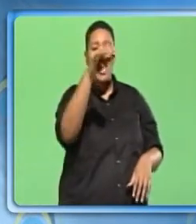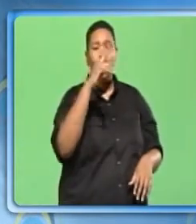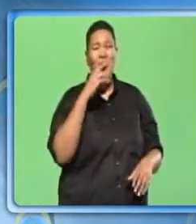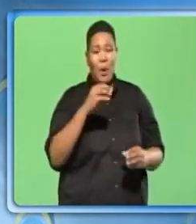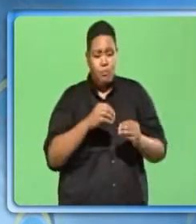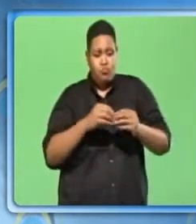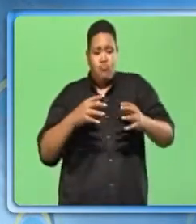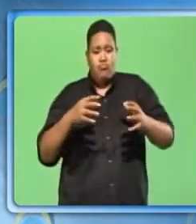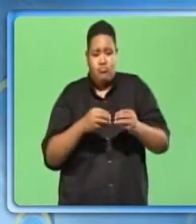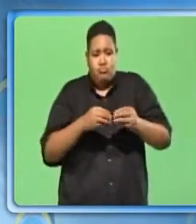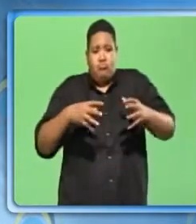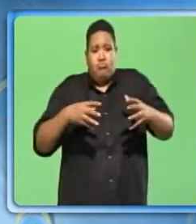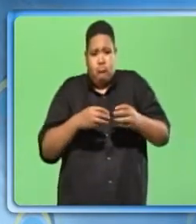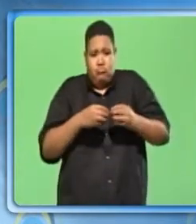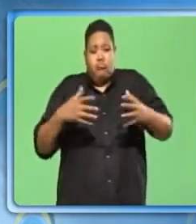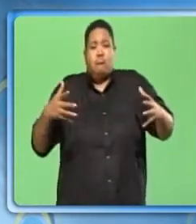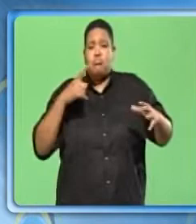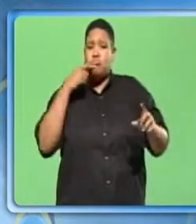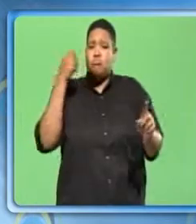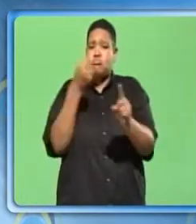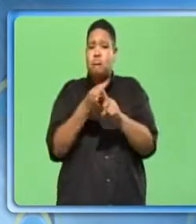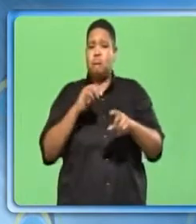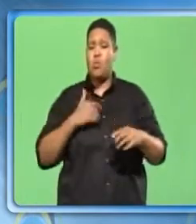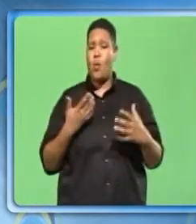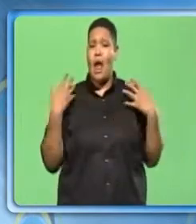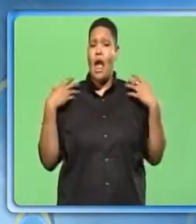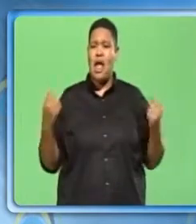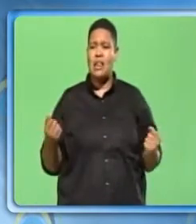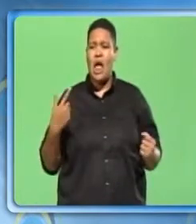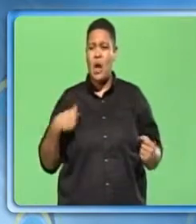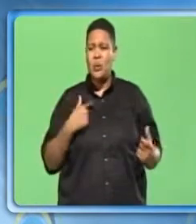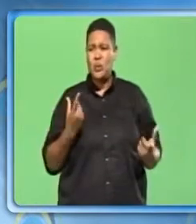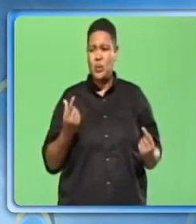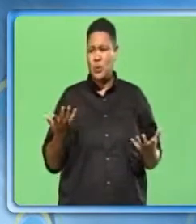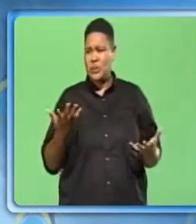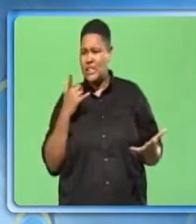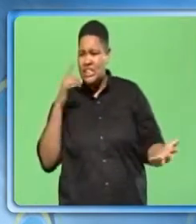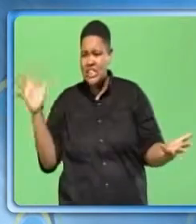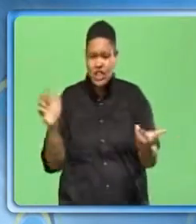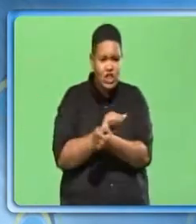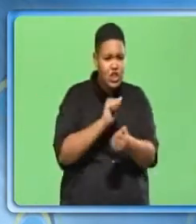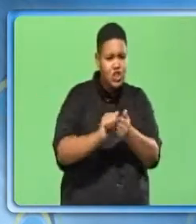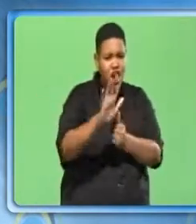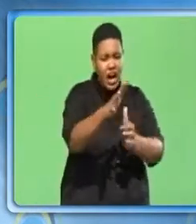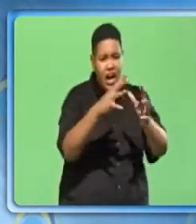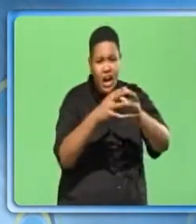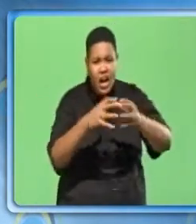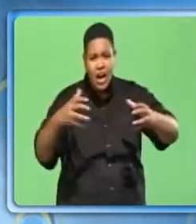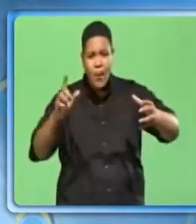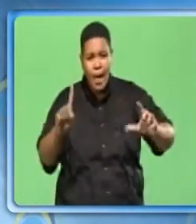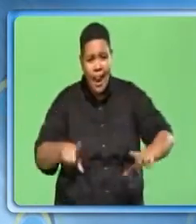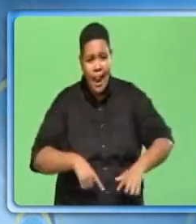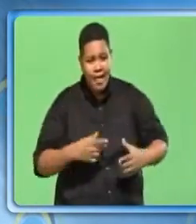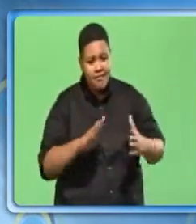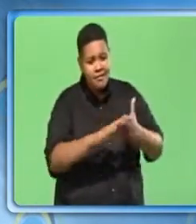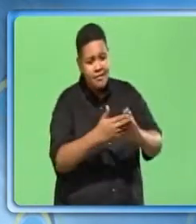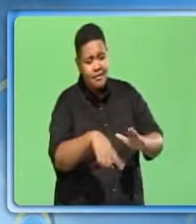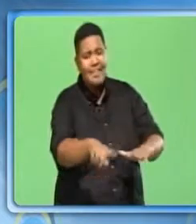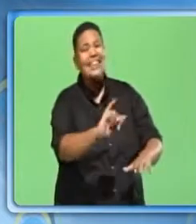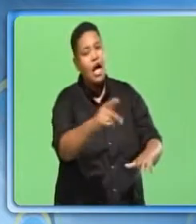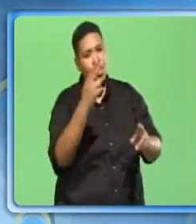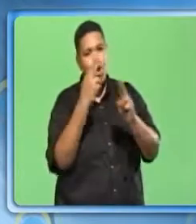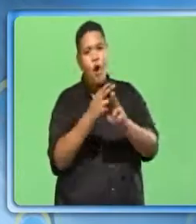in the community and threaten our health, and we seek out to destroy their habitat, that is biology in